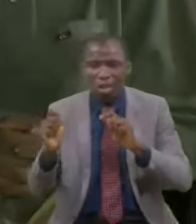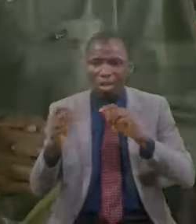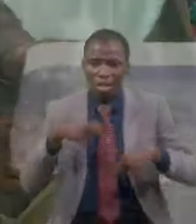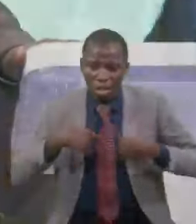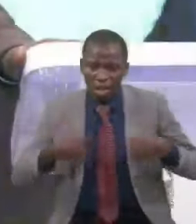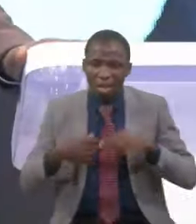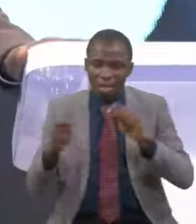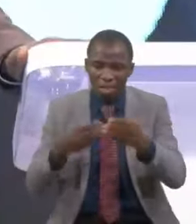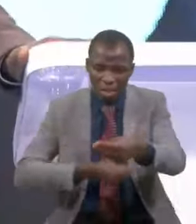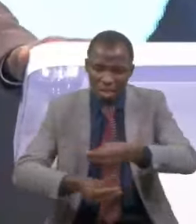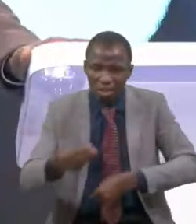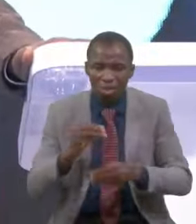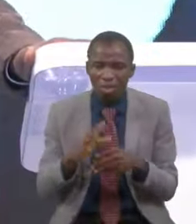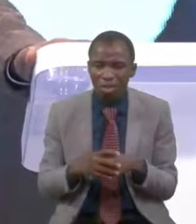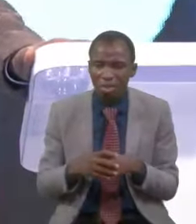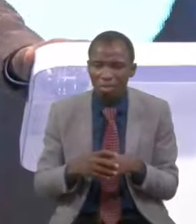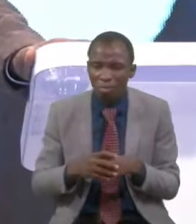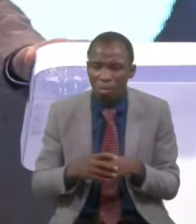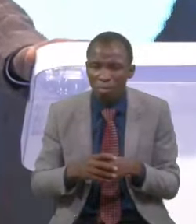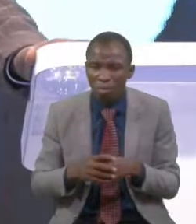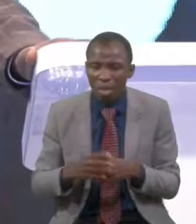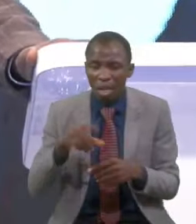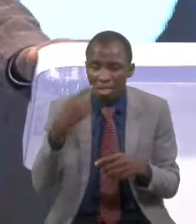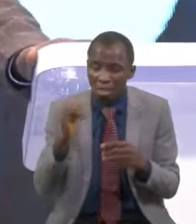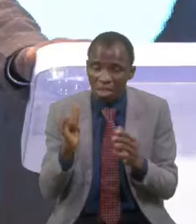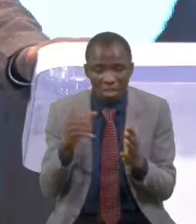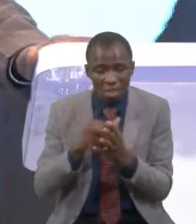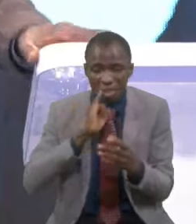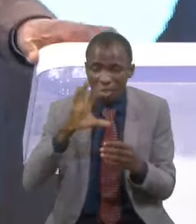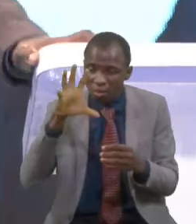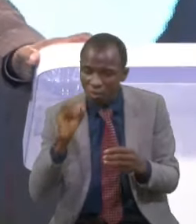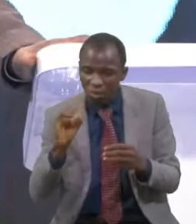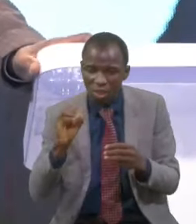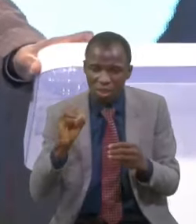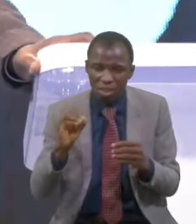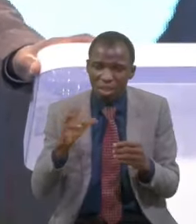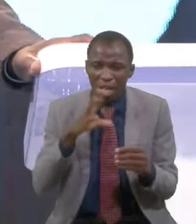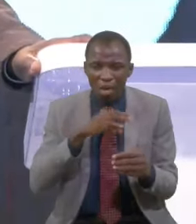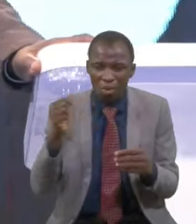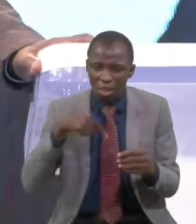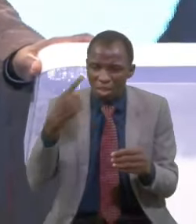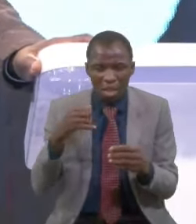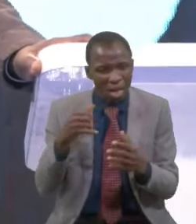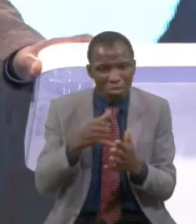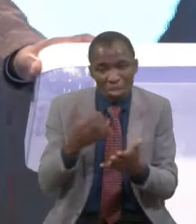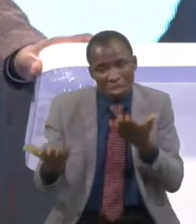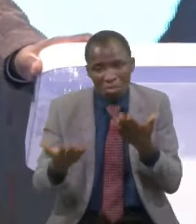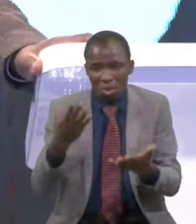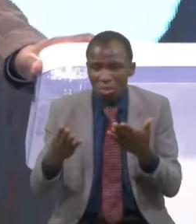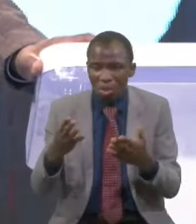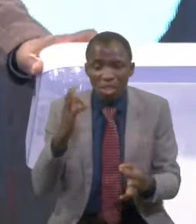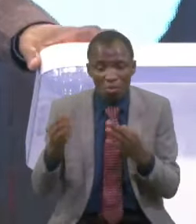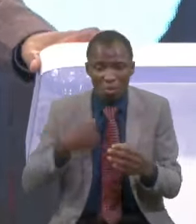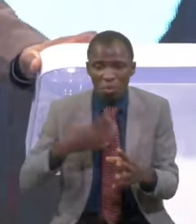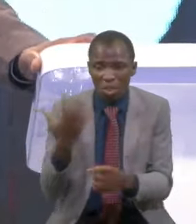assurance to succeed. They say 50-50. If we take your heart that is not working well, that has